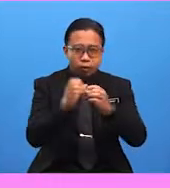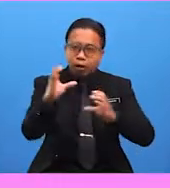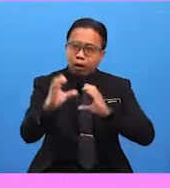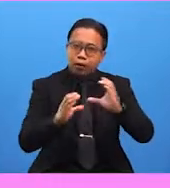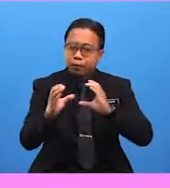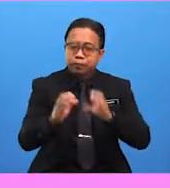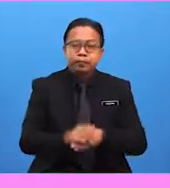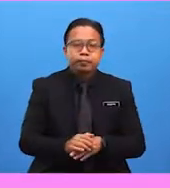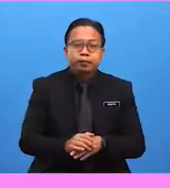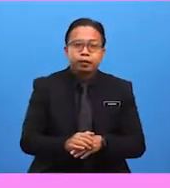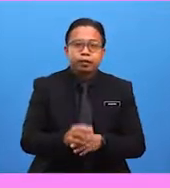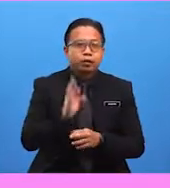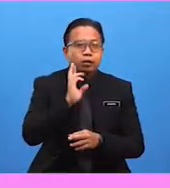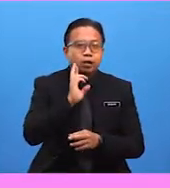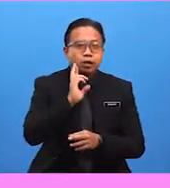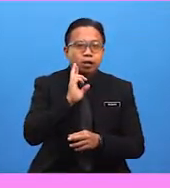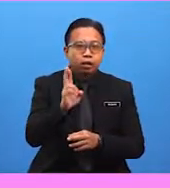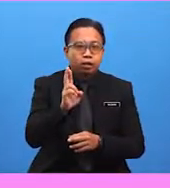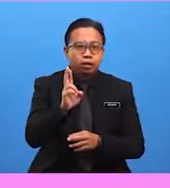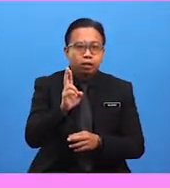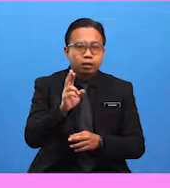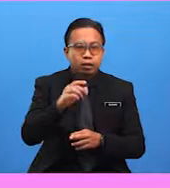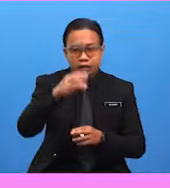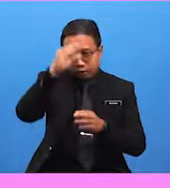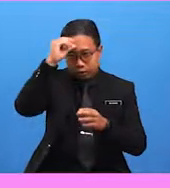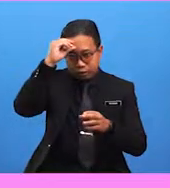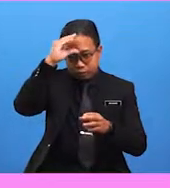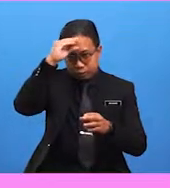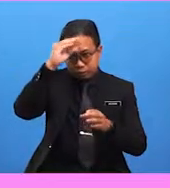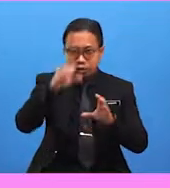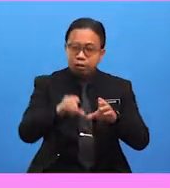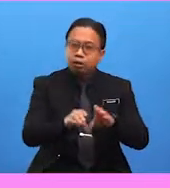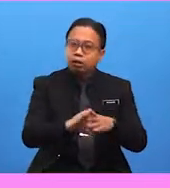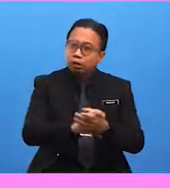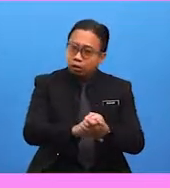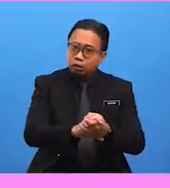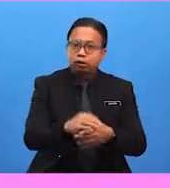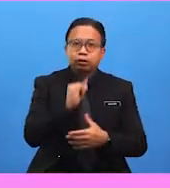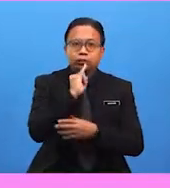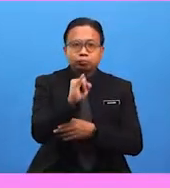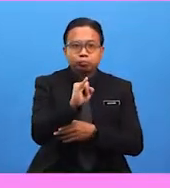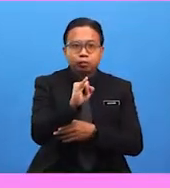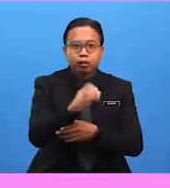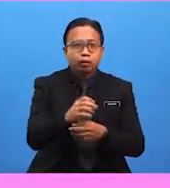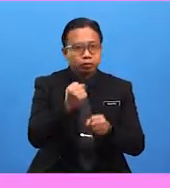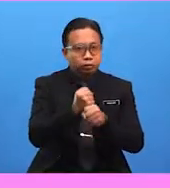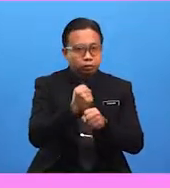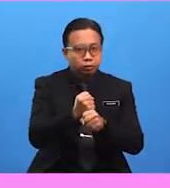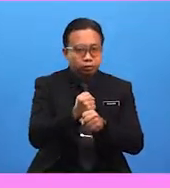husband is a legal dispatch clerk, while her daughter is a